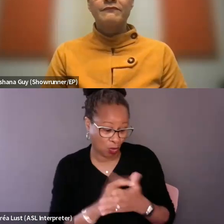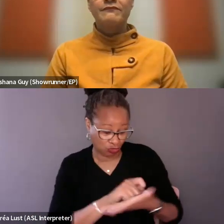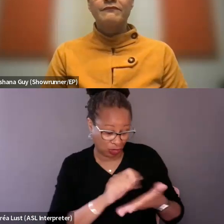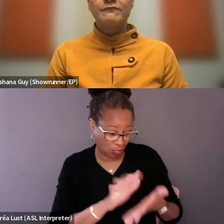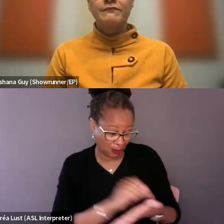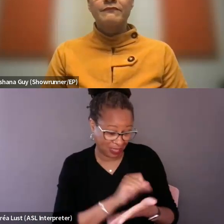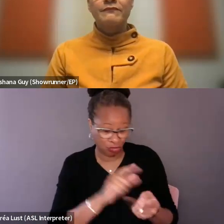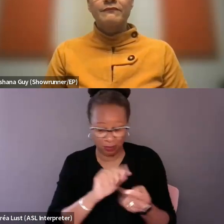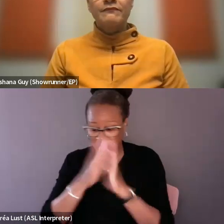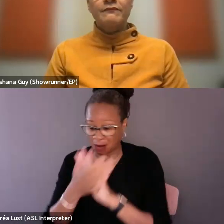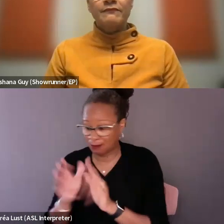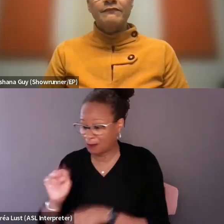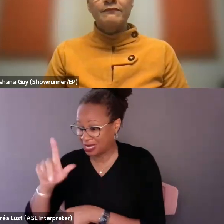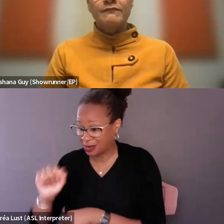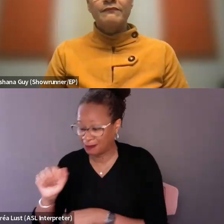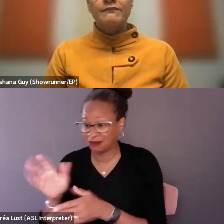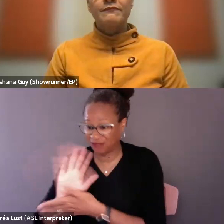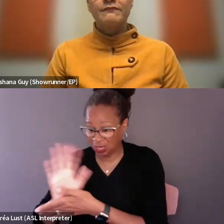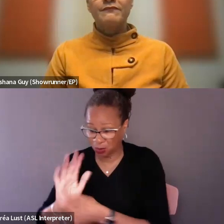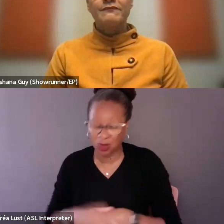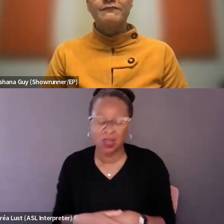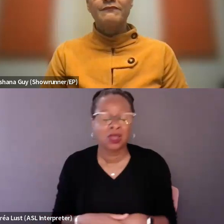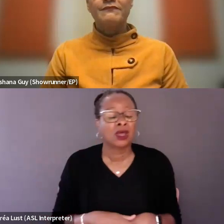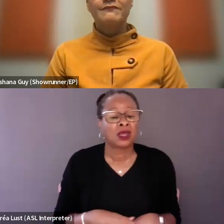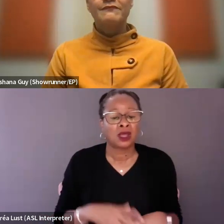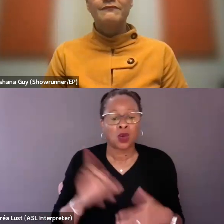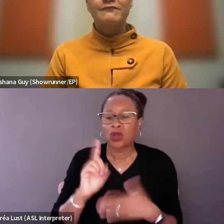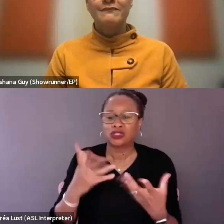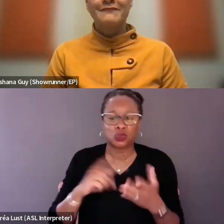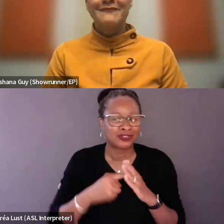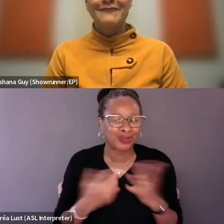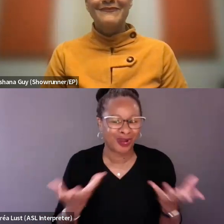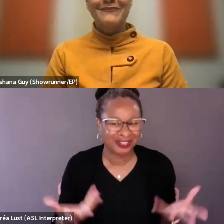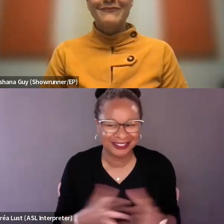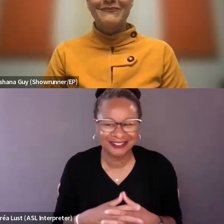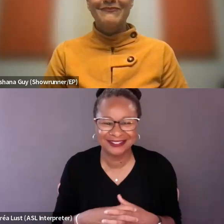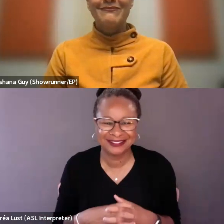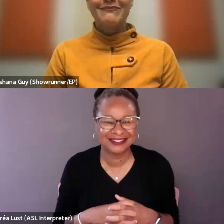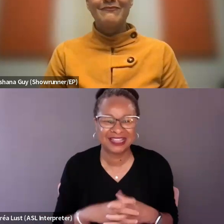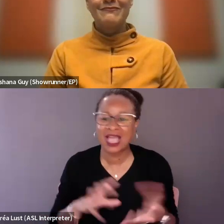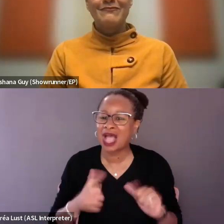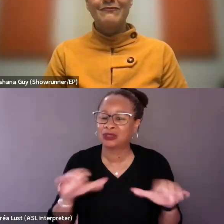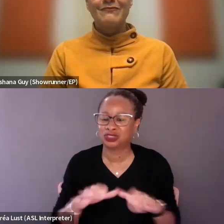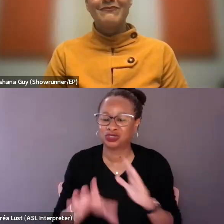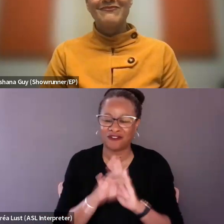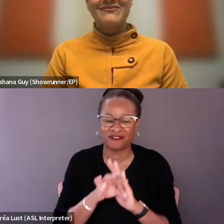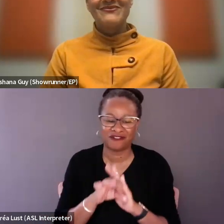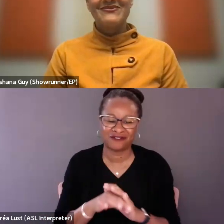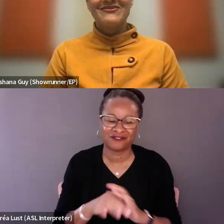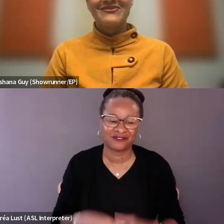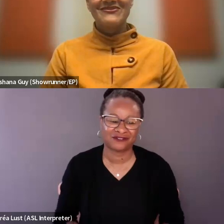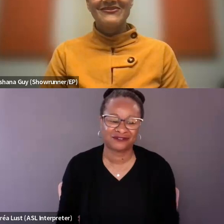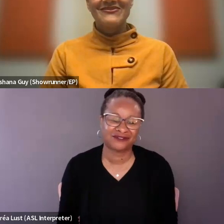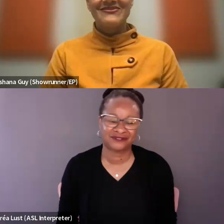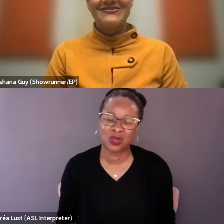research, the interviews that you all did. Where did you want to start, Shoshana? How did you find,